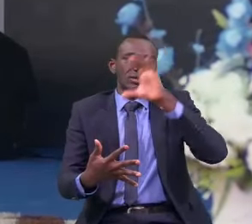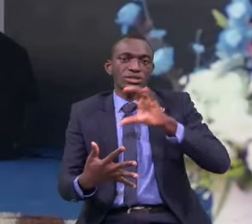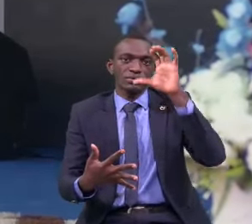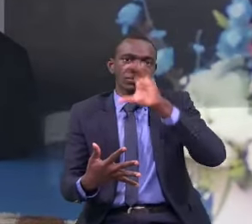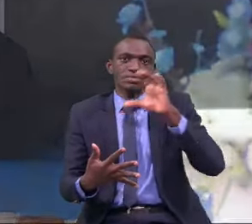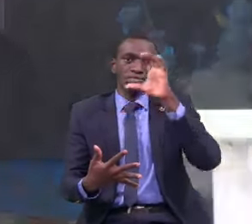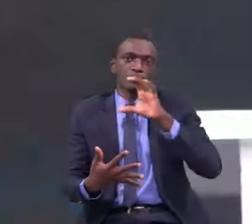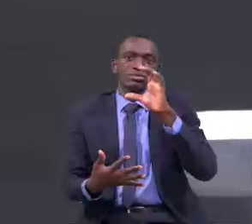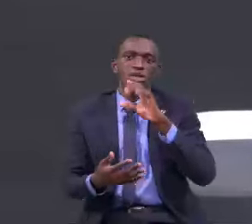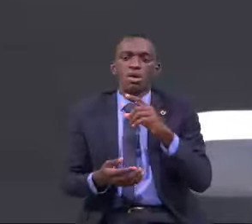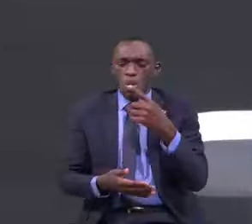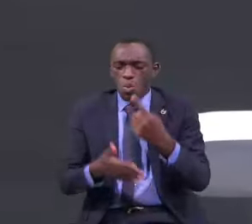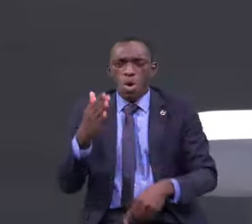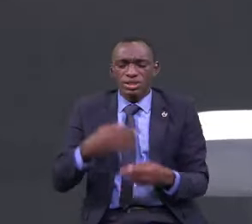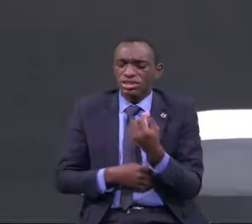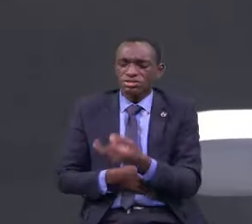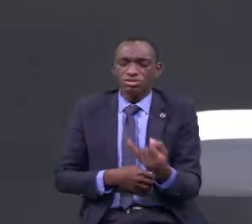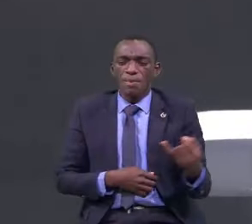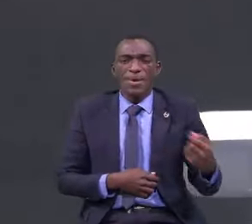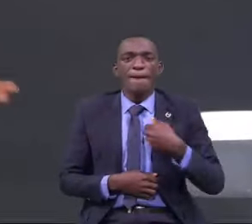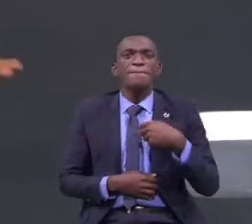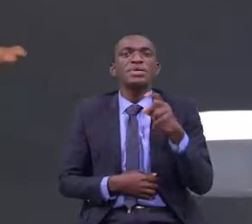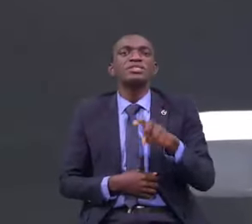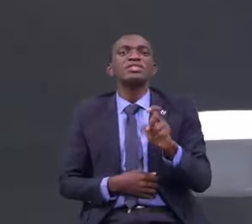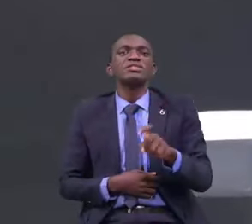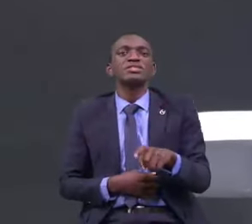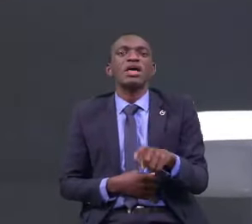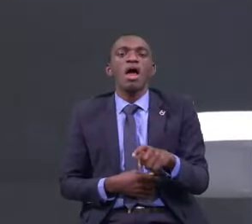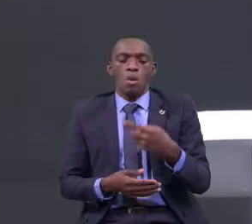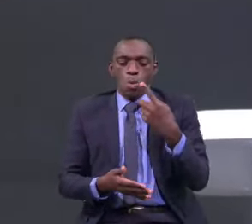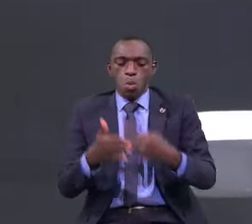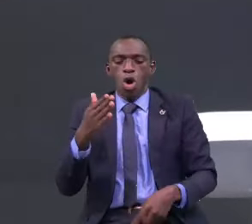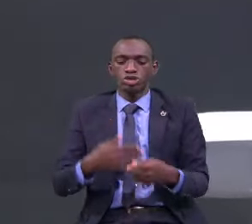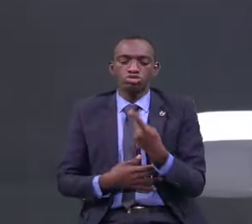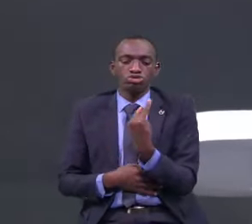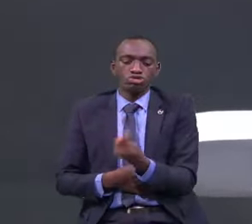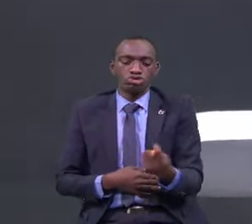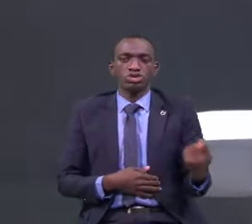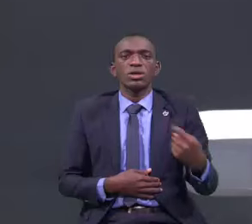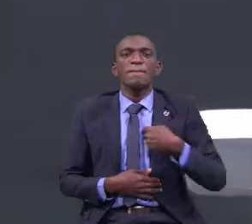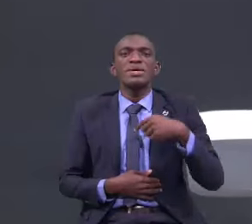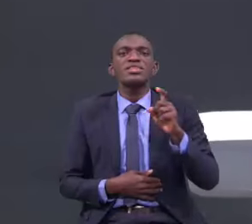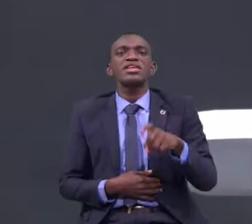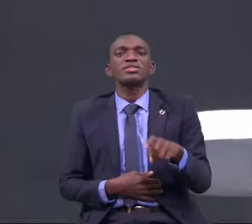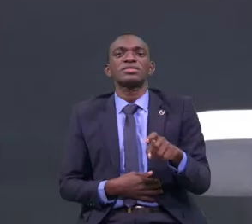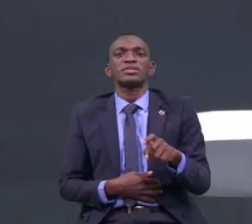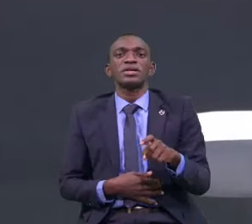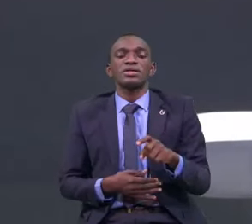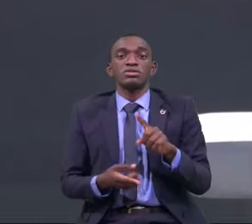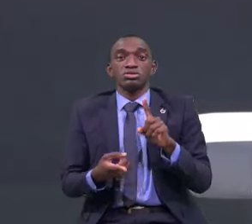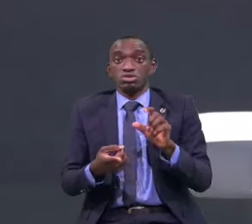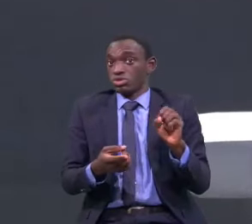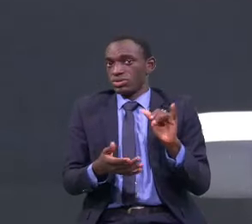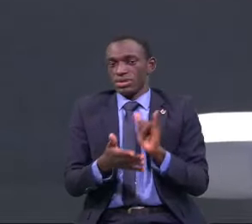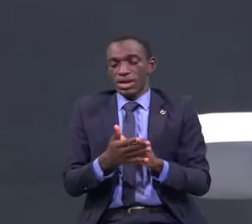What instruments do I need? What tools do I need? So that as